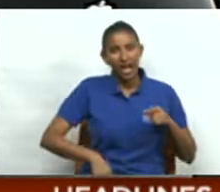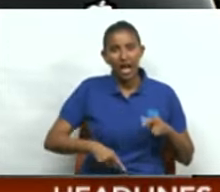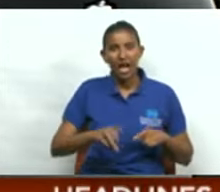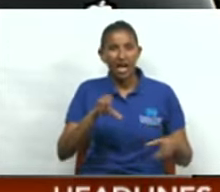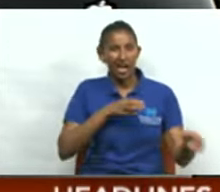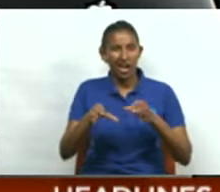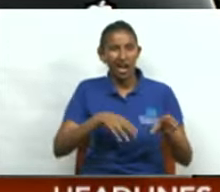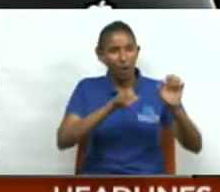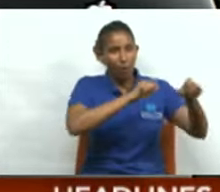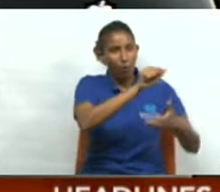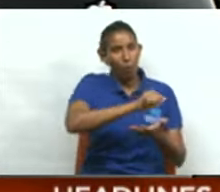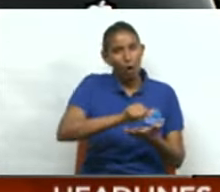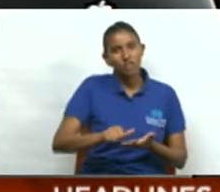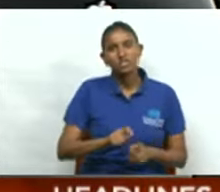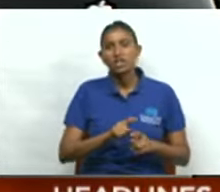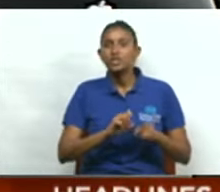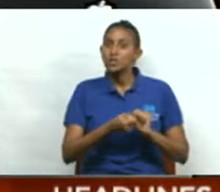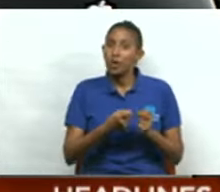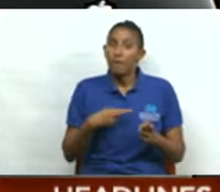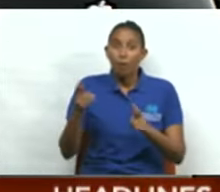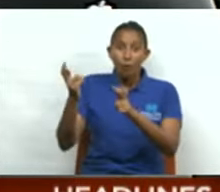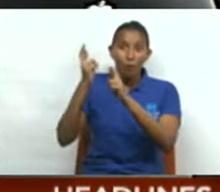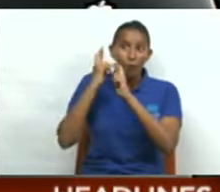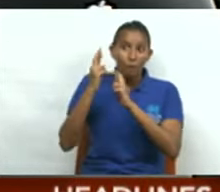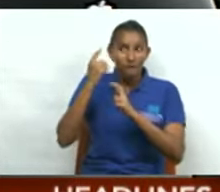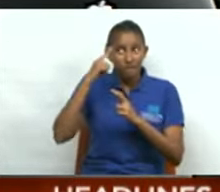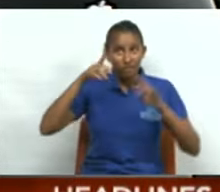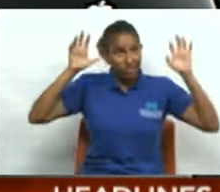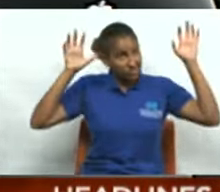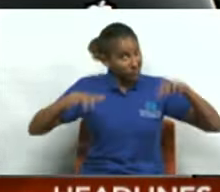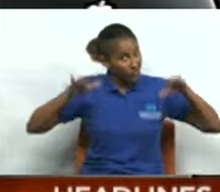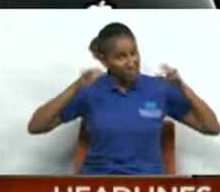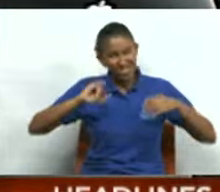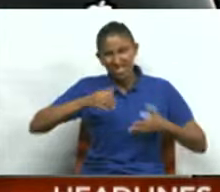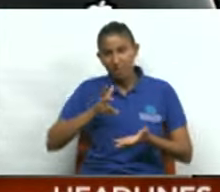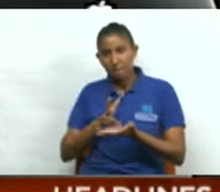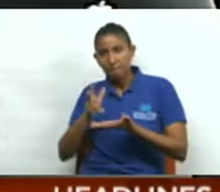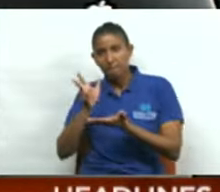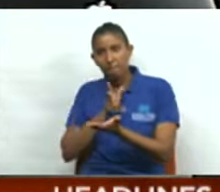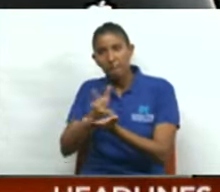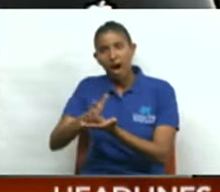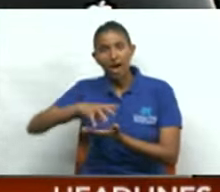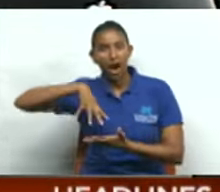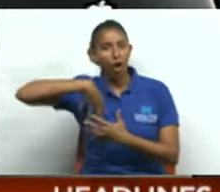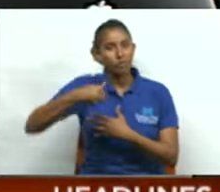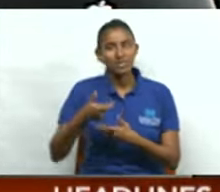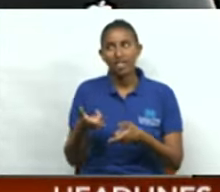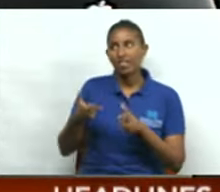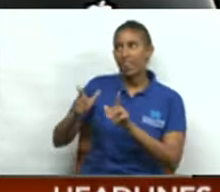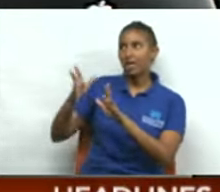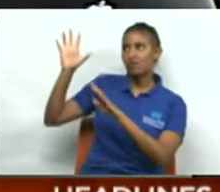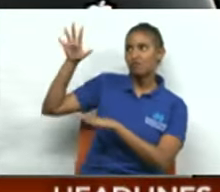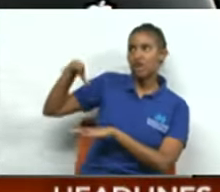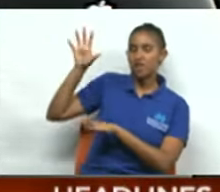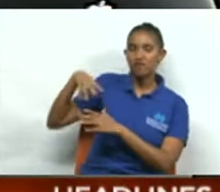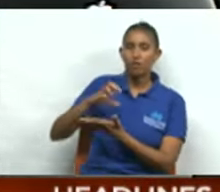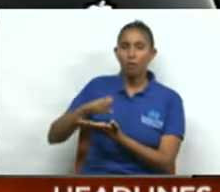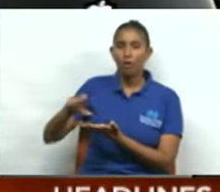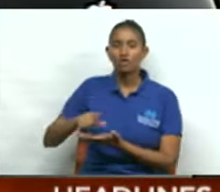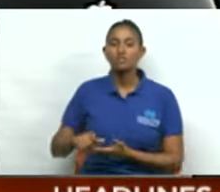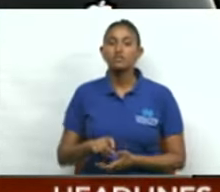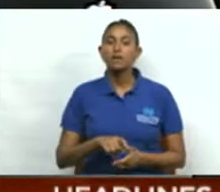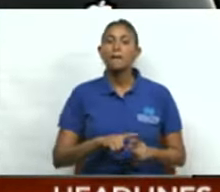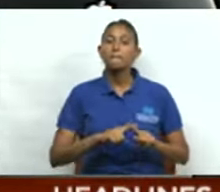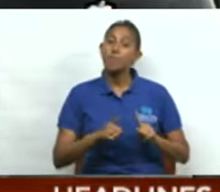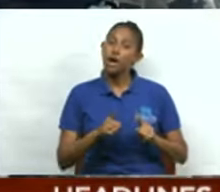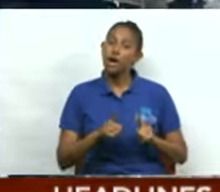rainfall so I can just park it outside and get some help. Yes, that may be a good idea. We'll be able to do that not tomorrow, tomorrow, but maybe by Friday there should be some rainfall. So let